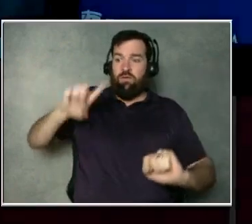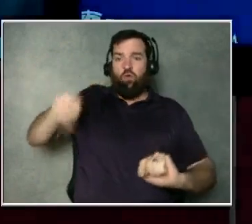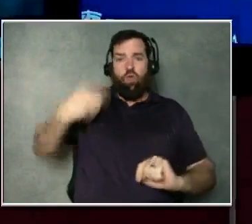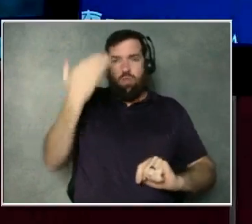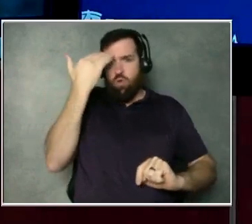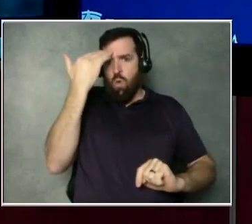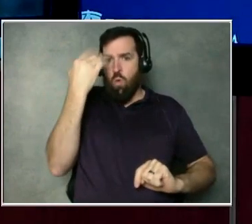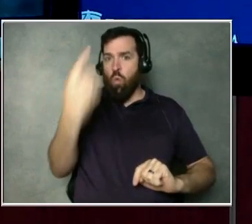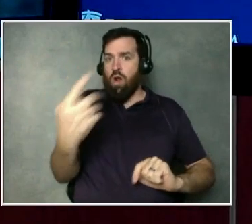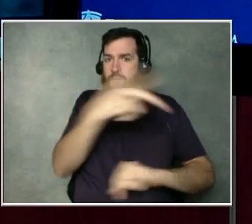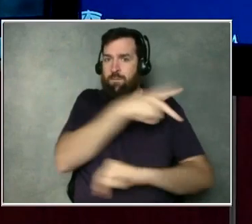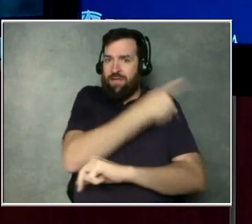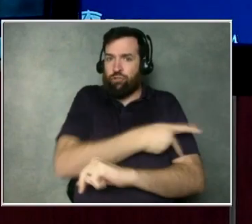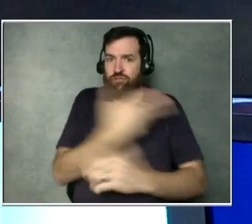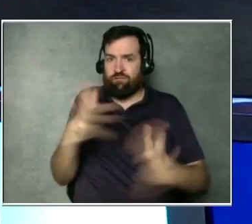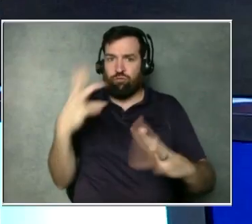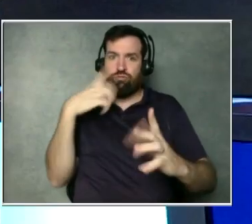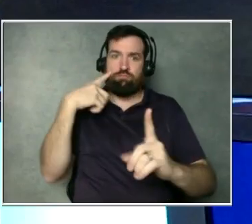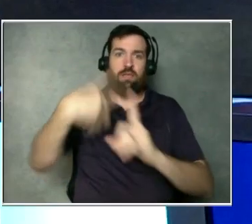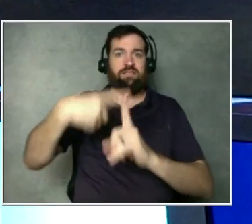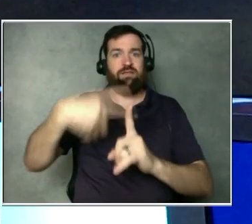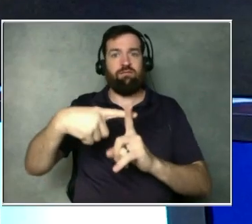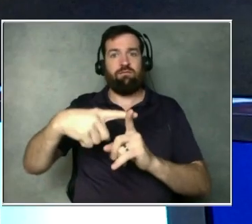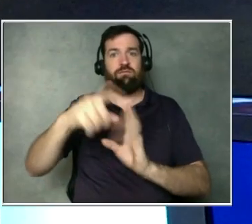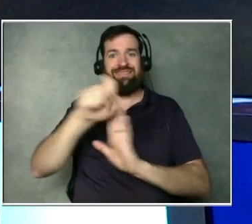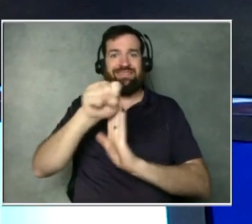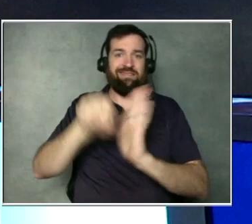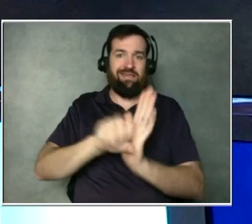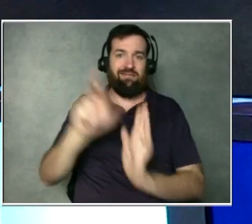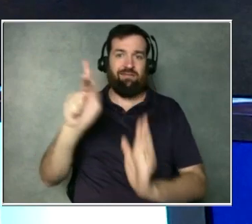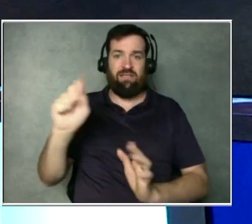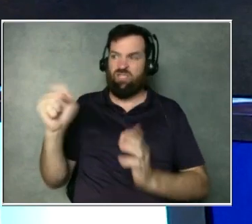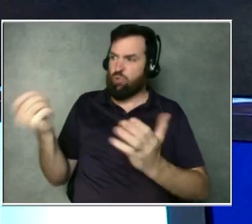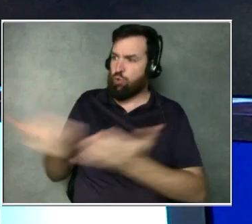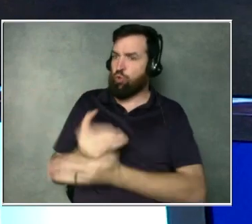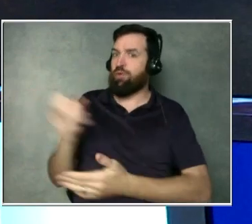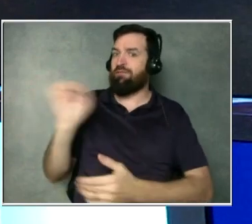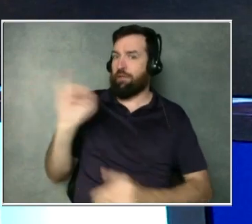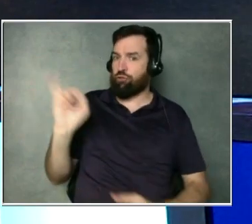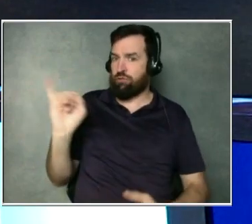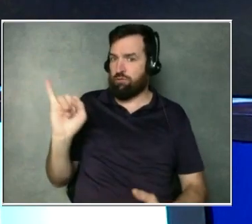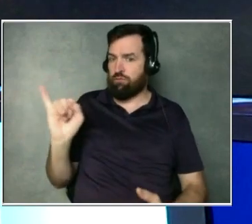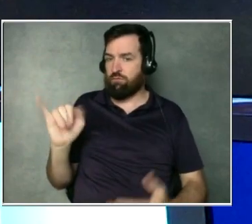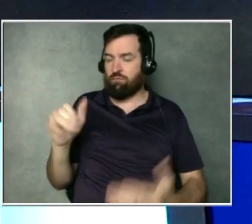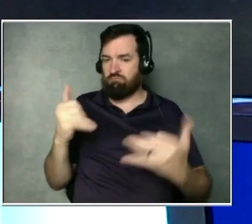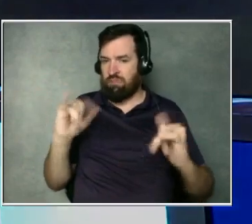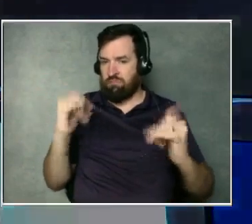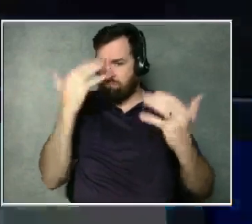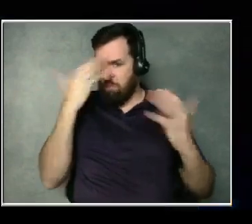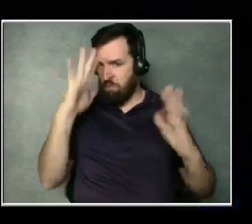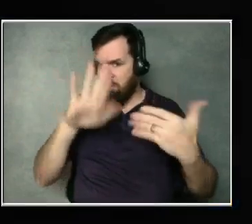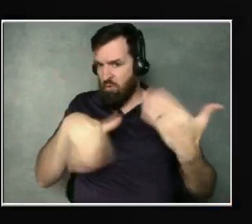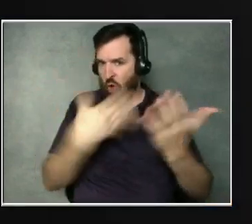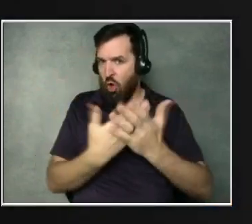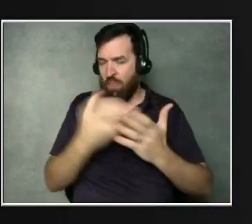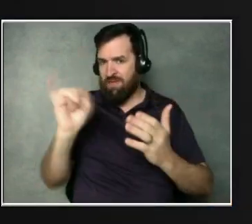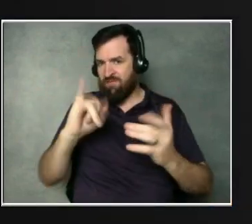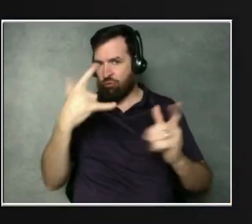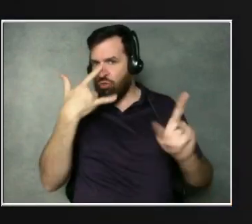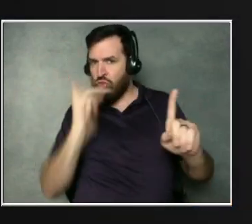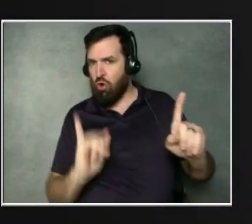been positive in the state of Kansas. This is a very new infection. We still don't know all of the infection dynamics.